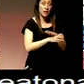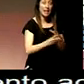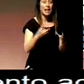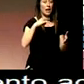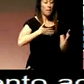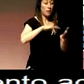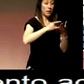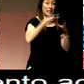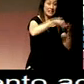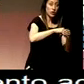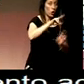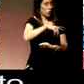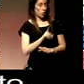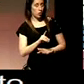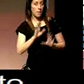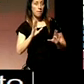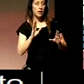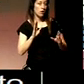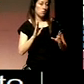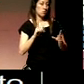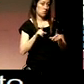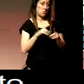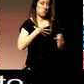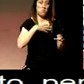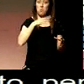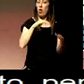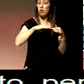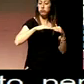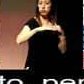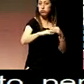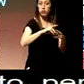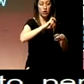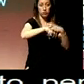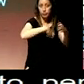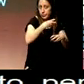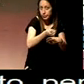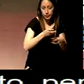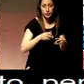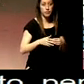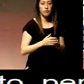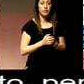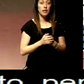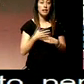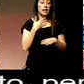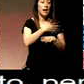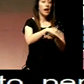coherent with it. Actually, the new streets are officially opened today.